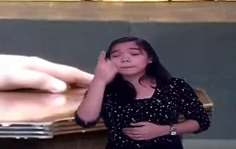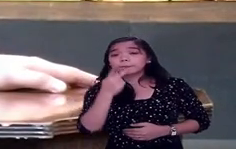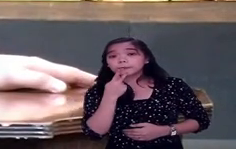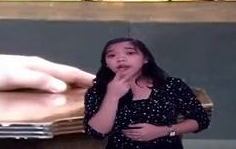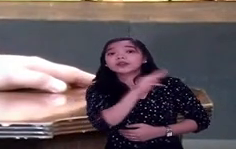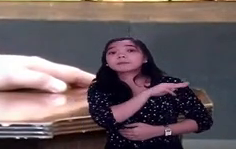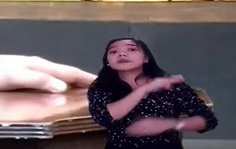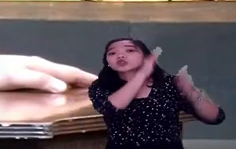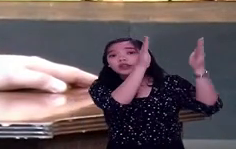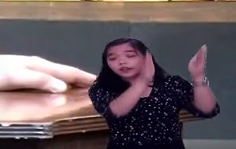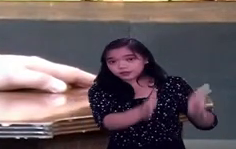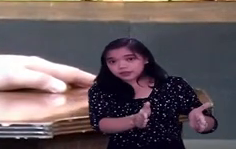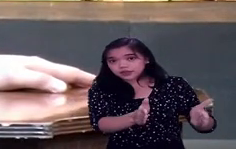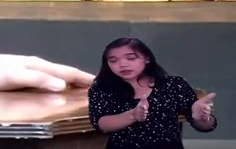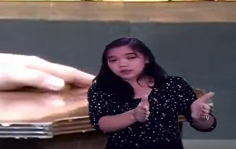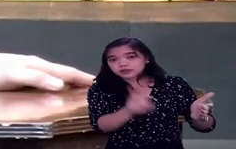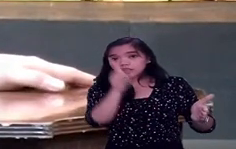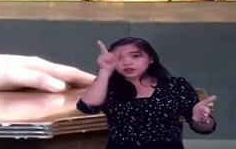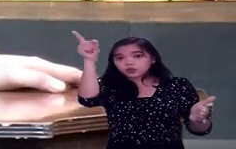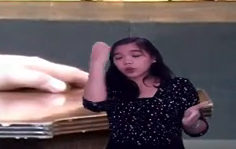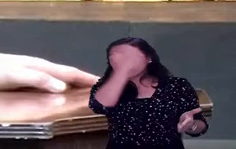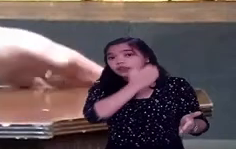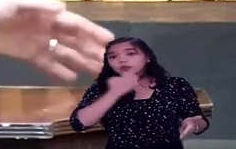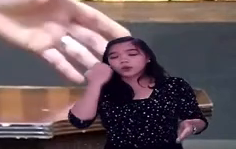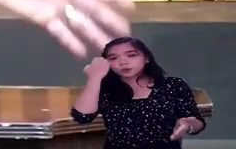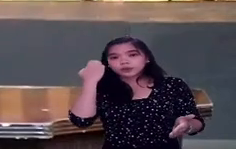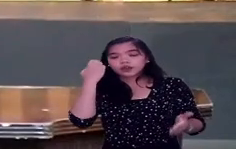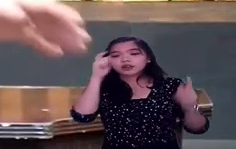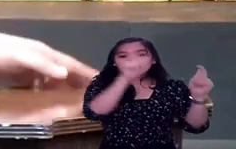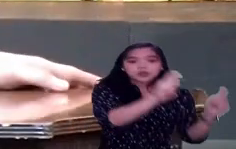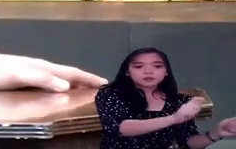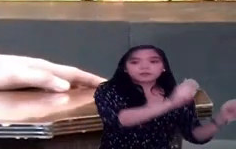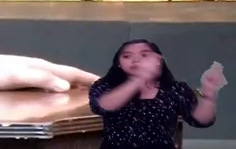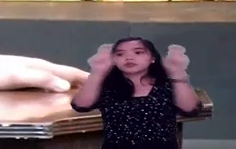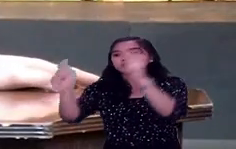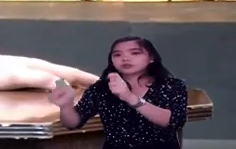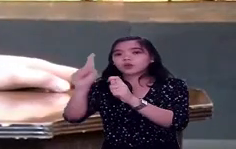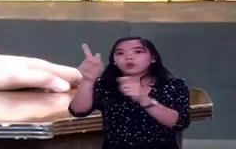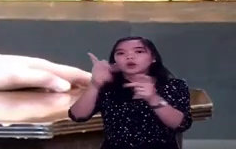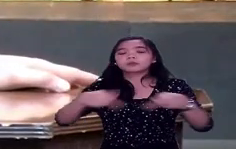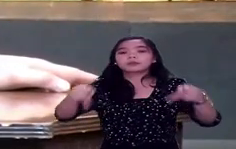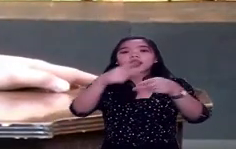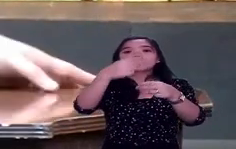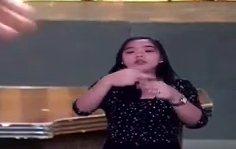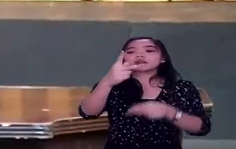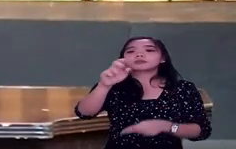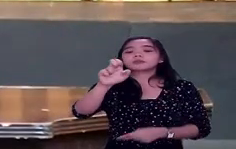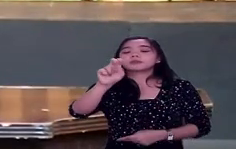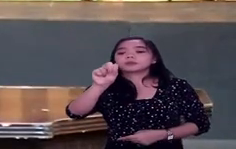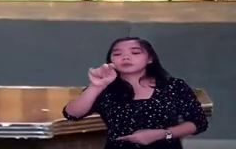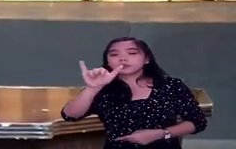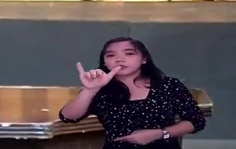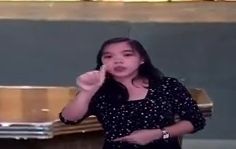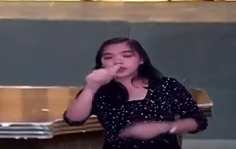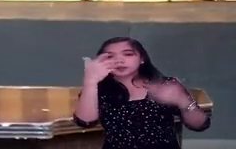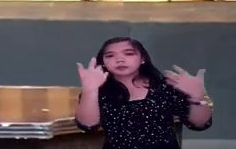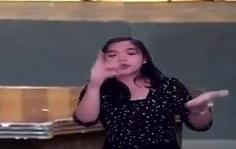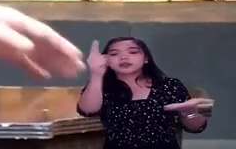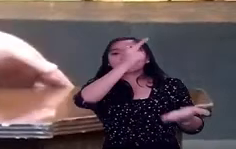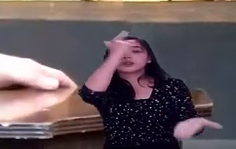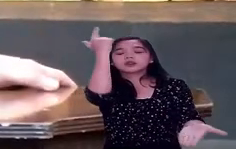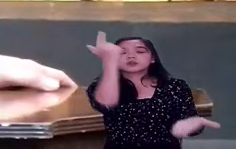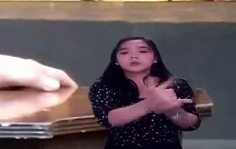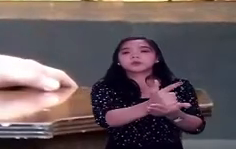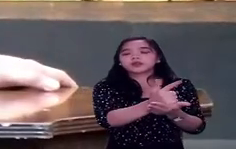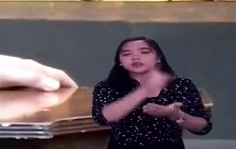and Jeannie, were missionaries there, and then they transferred to Kenya. He is a graduate of the Liberty University in